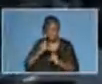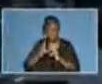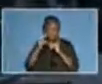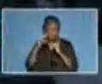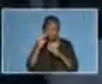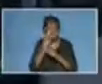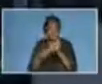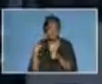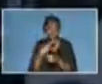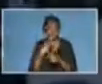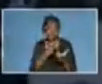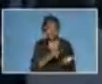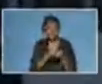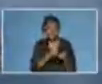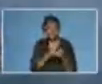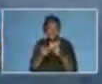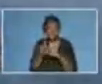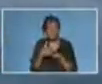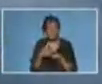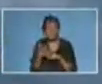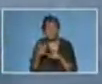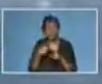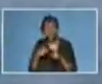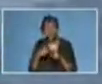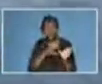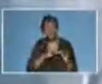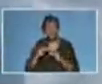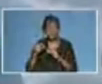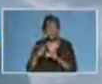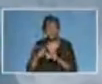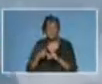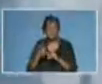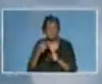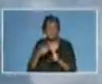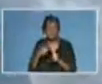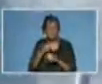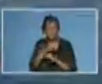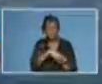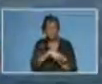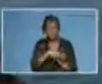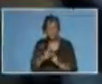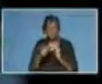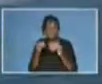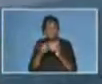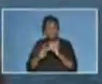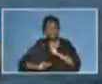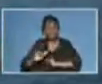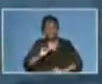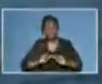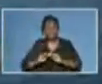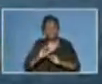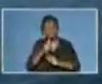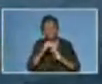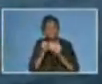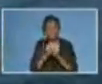of us pulling in fish. Eventually, we moved on to the second drop that provided more action. Other